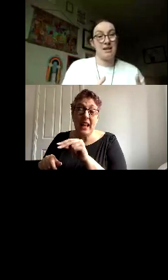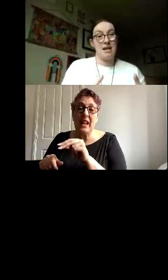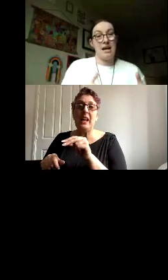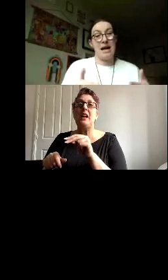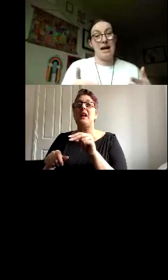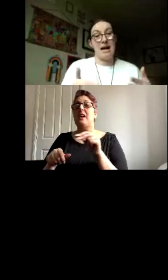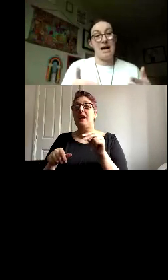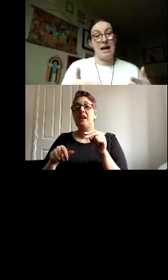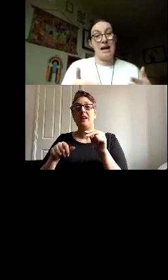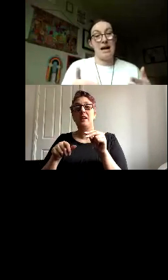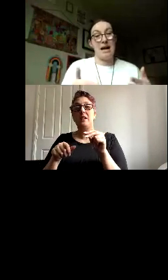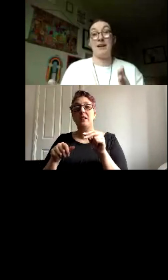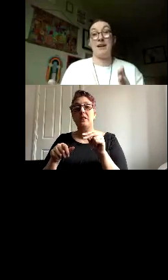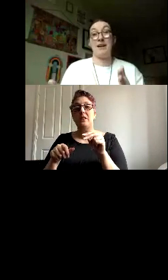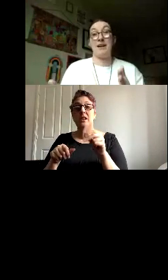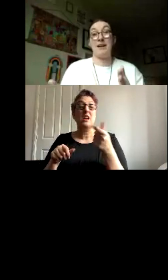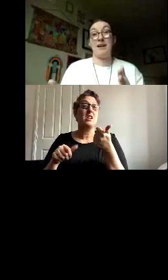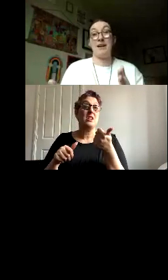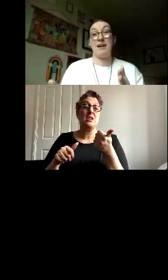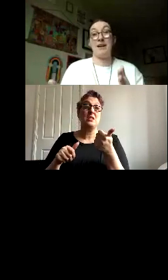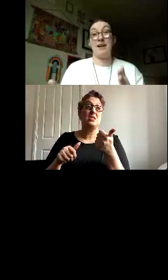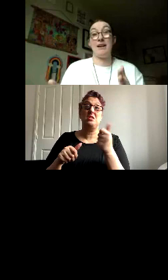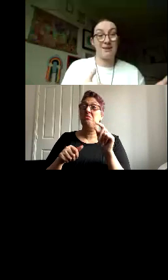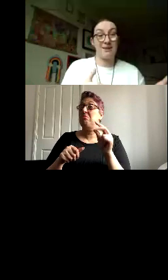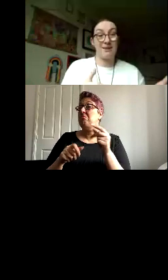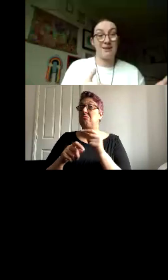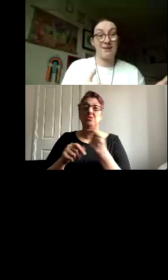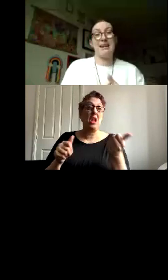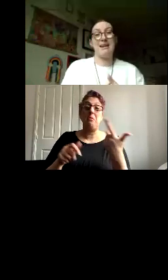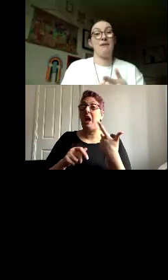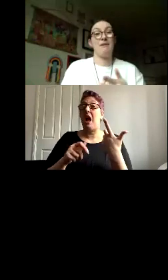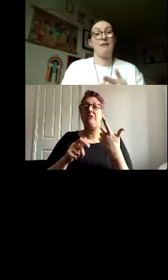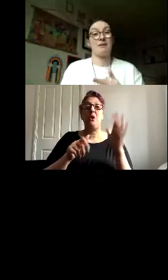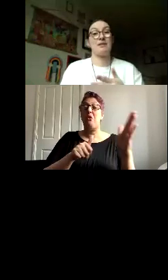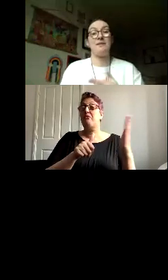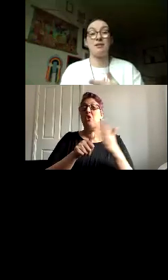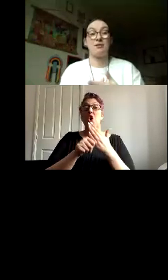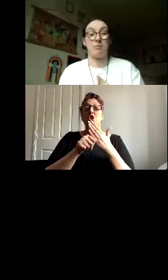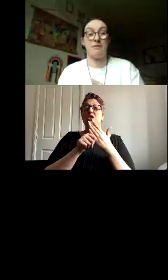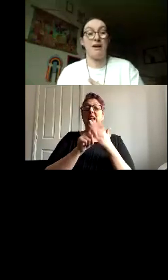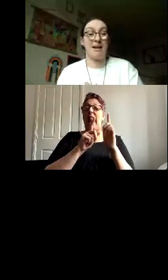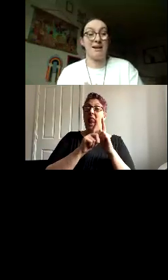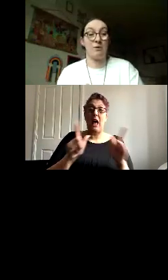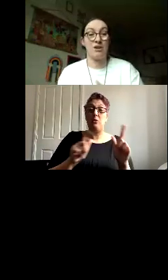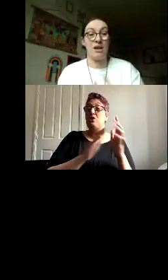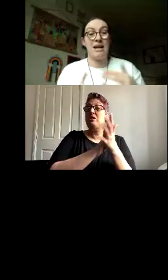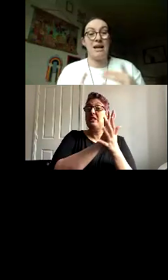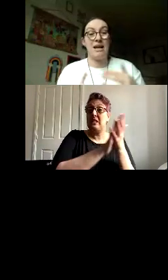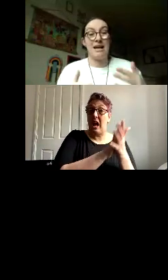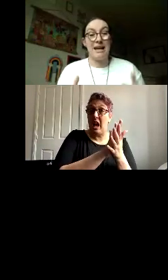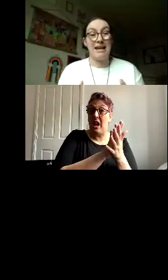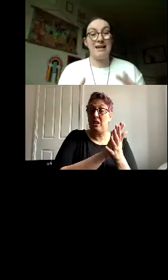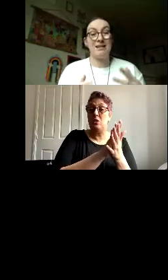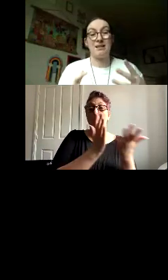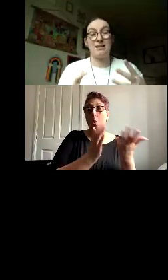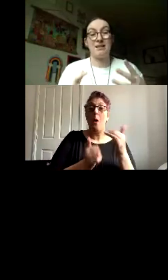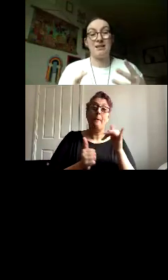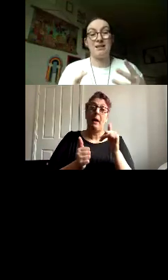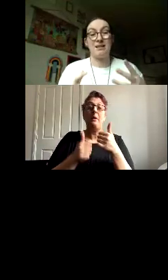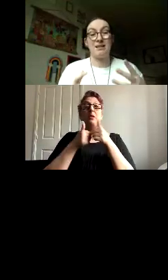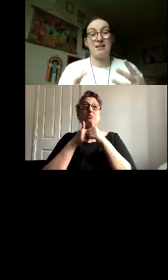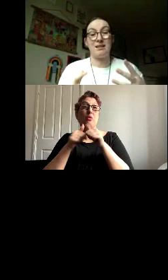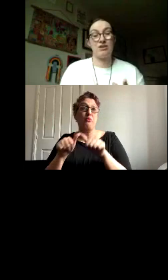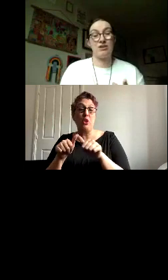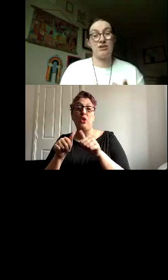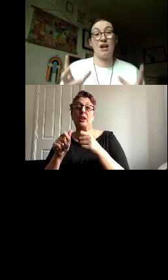said, will have a first language, a sign language, and if a person's first or preferred language is a sign